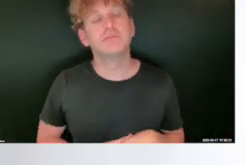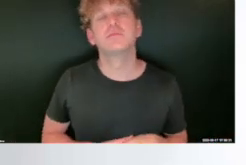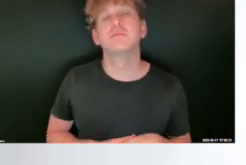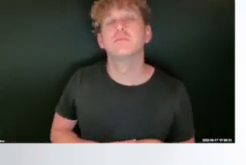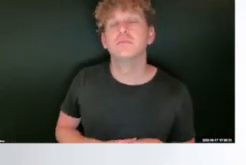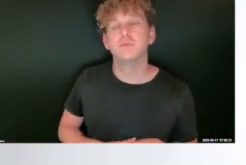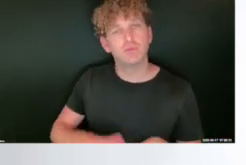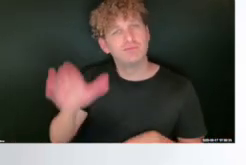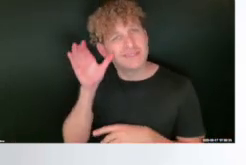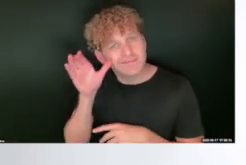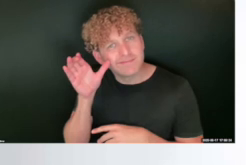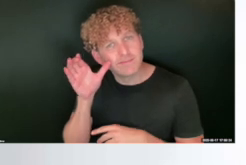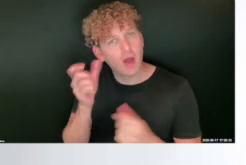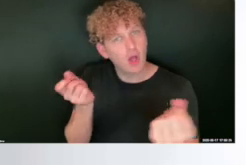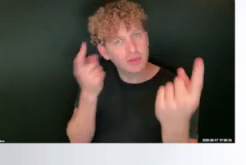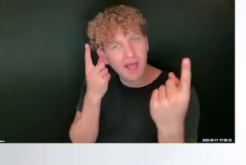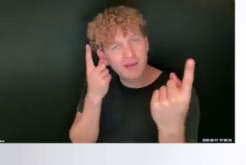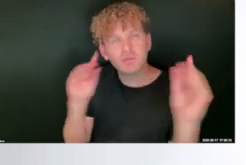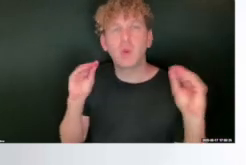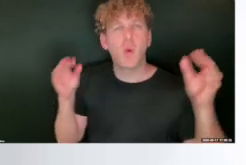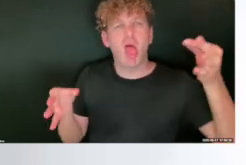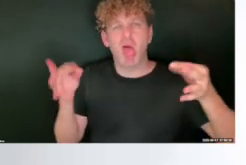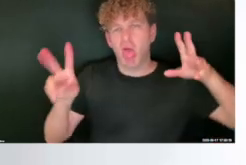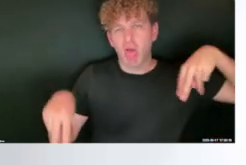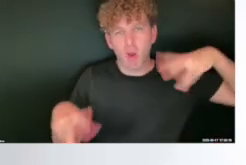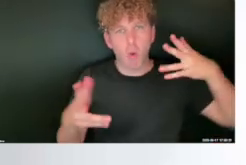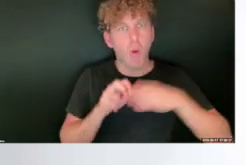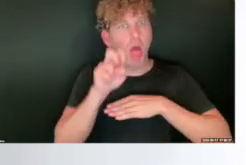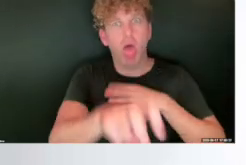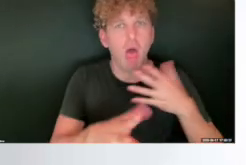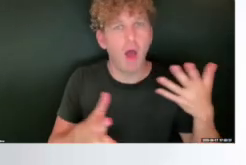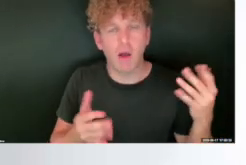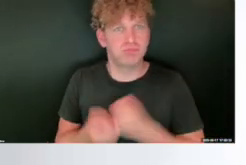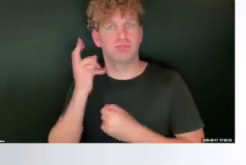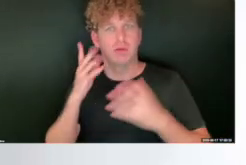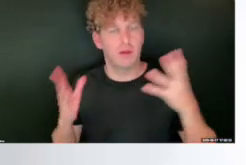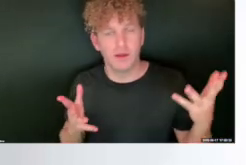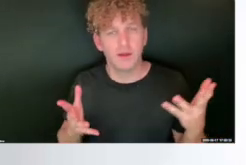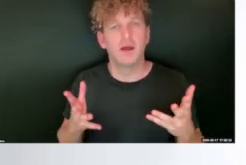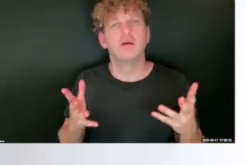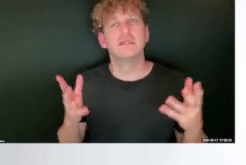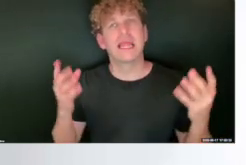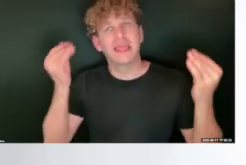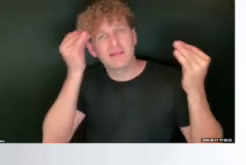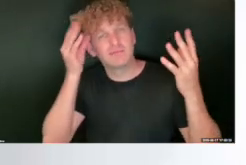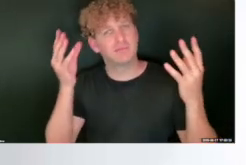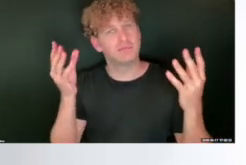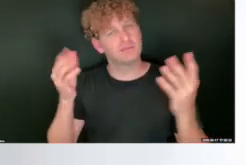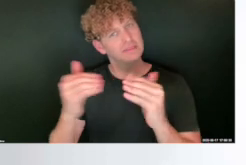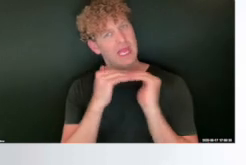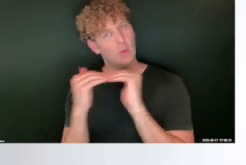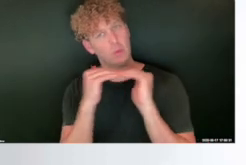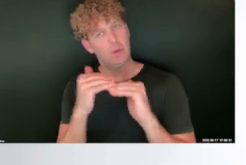a summary from a recent implementation work group, fiscal year 2024-2025, Clean Truck and Bus